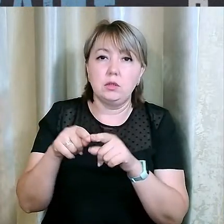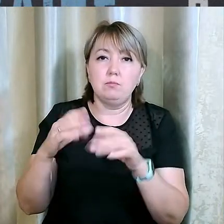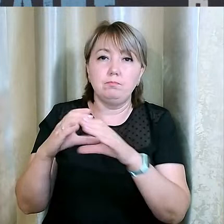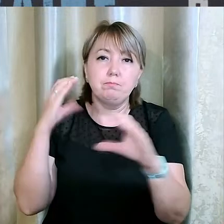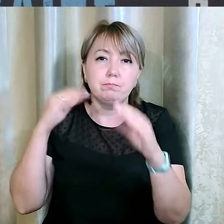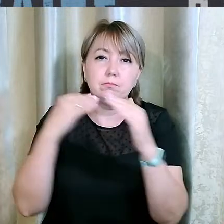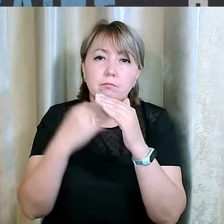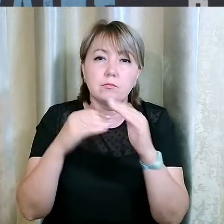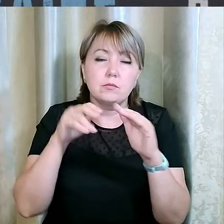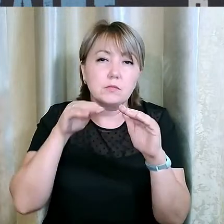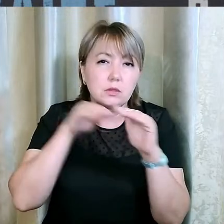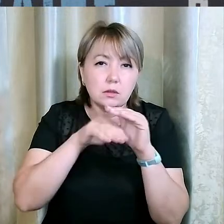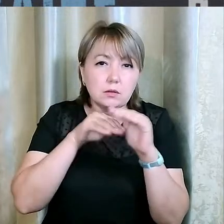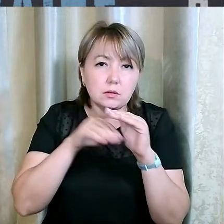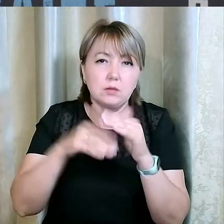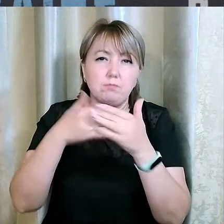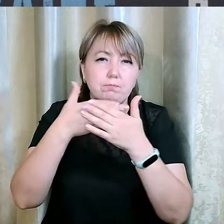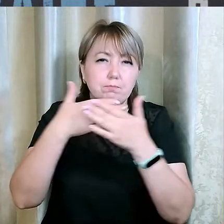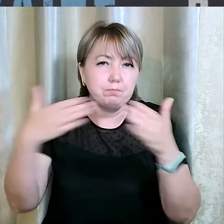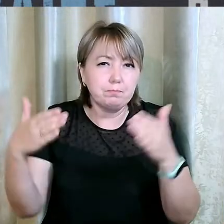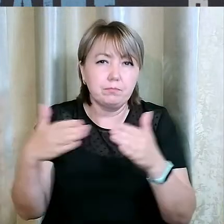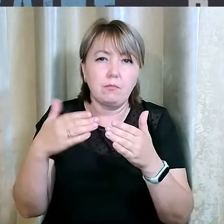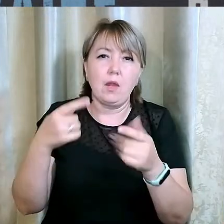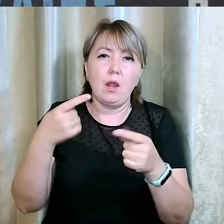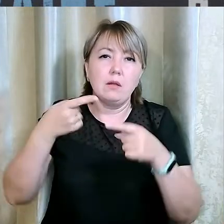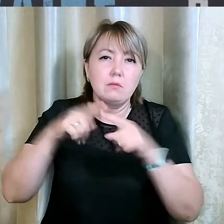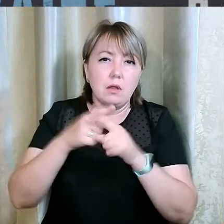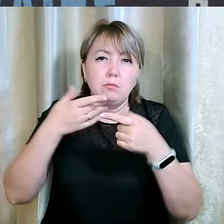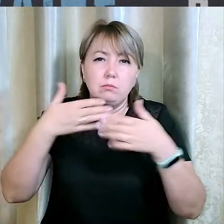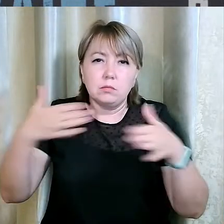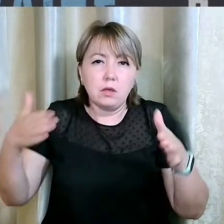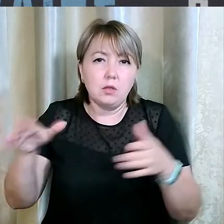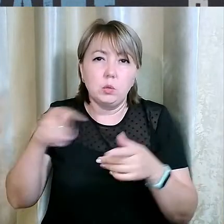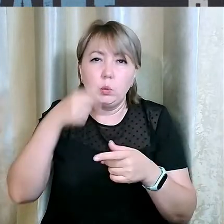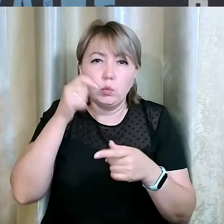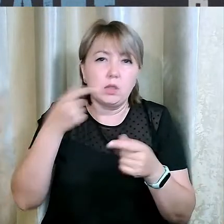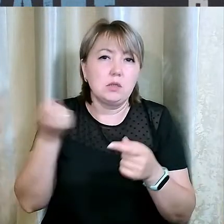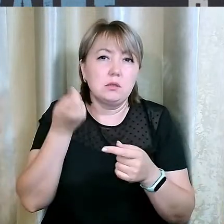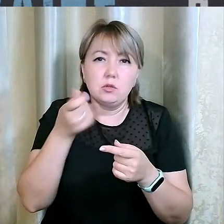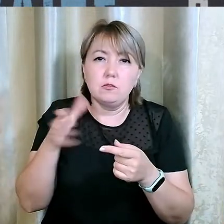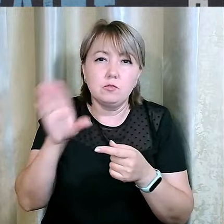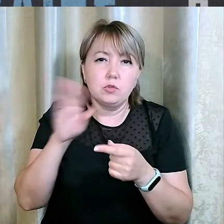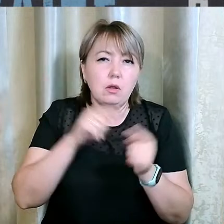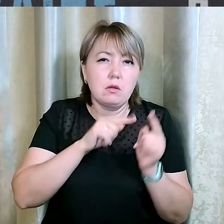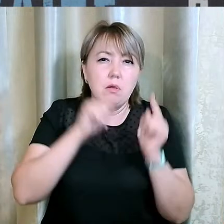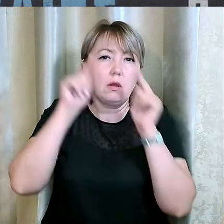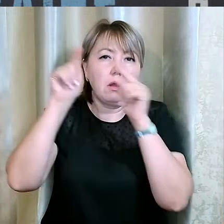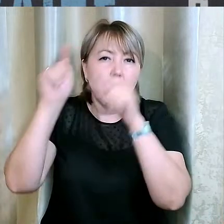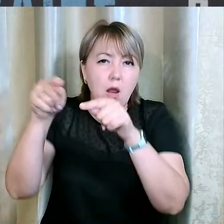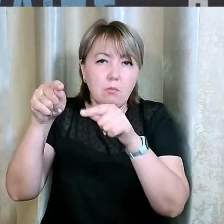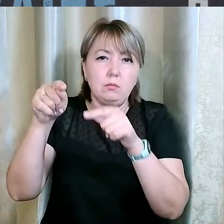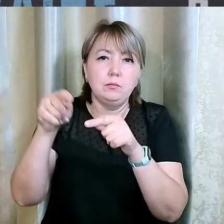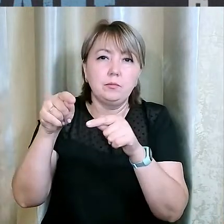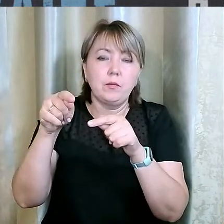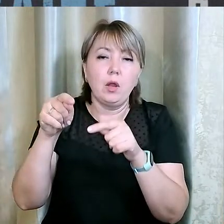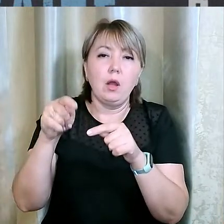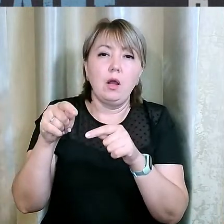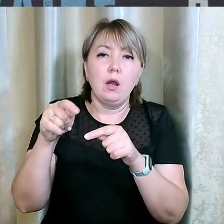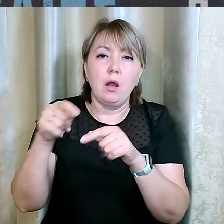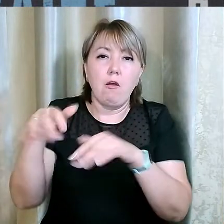and shelling of infrastructure. Elevators, grain hangars, terminal tanks with Ukrainian